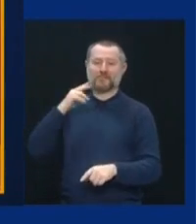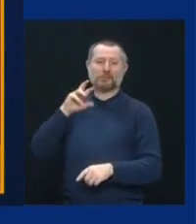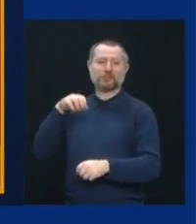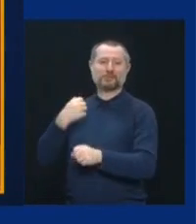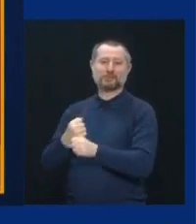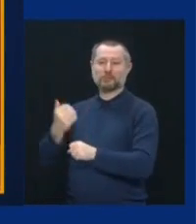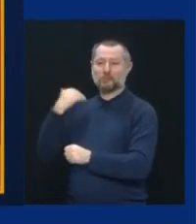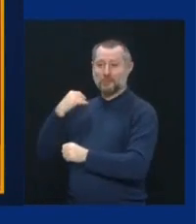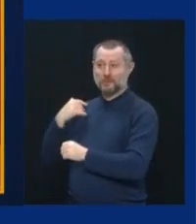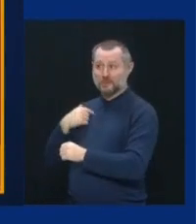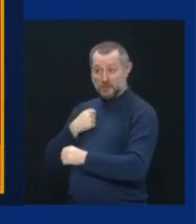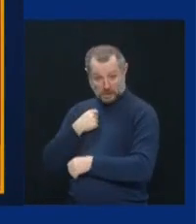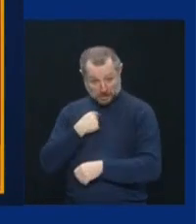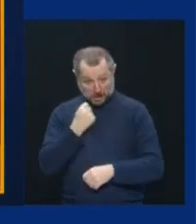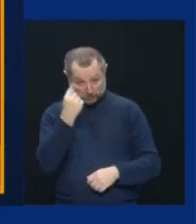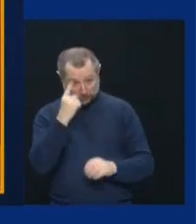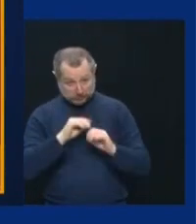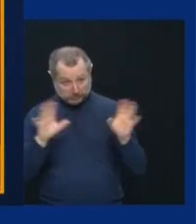right? Did I get it right?